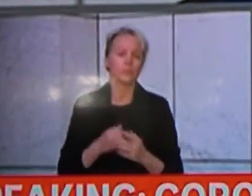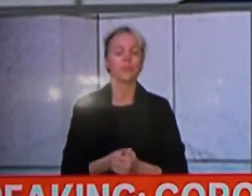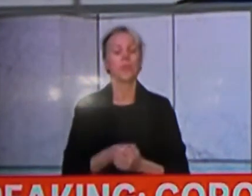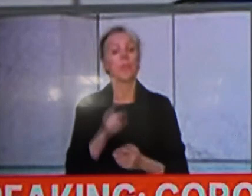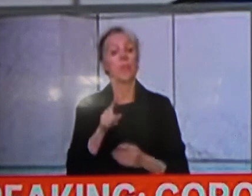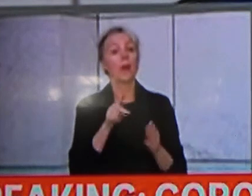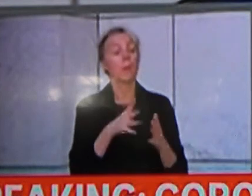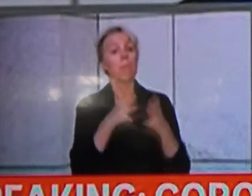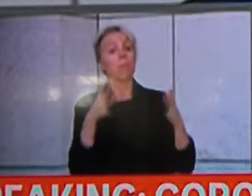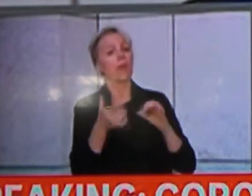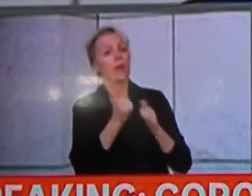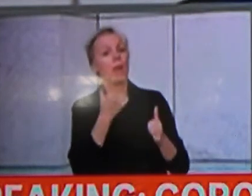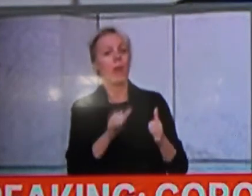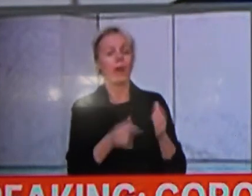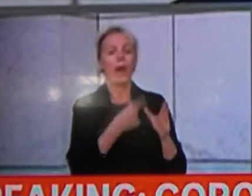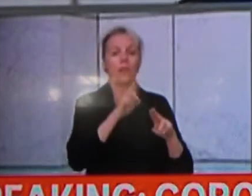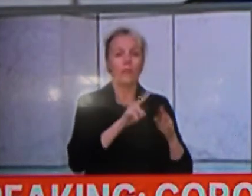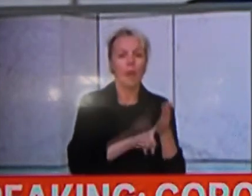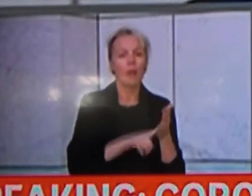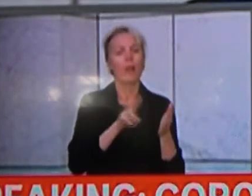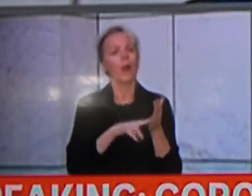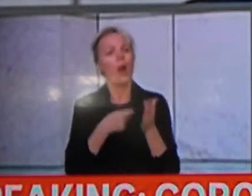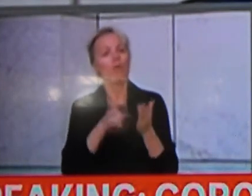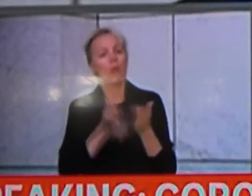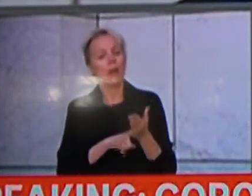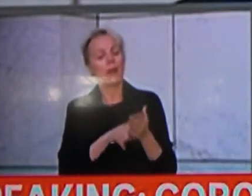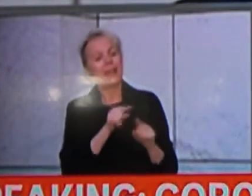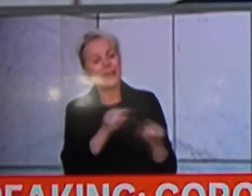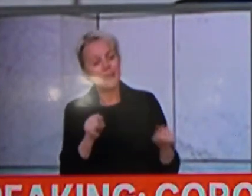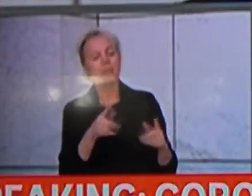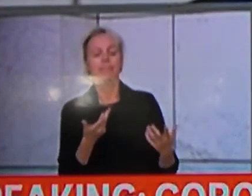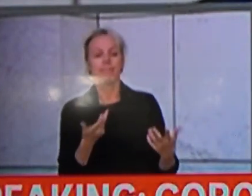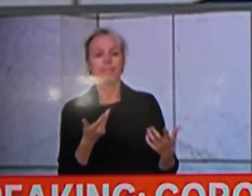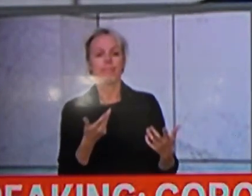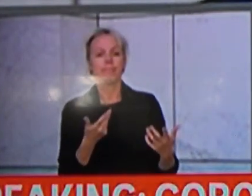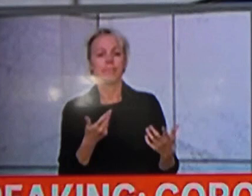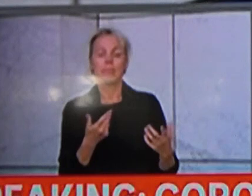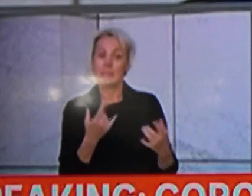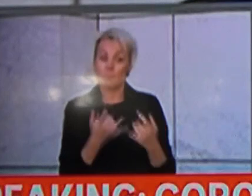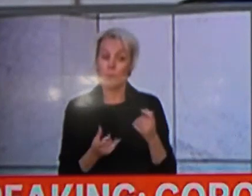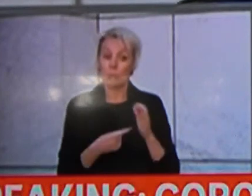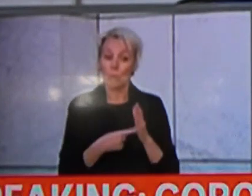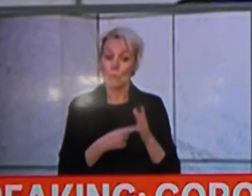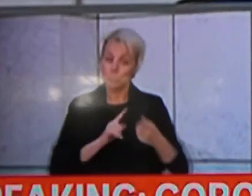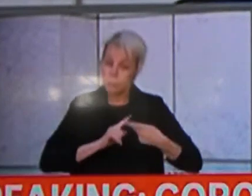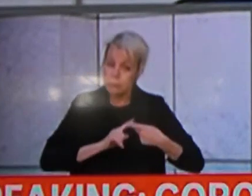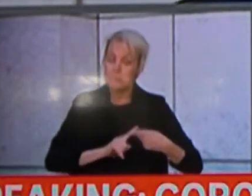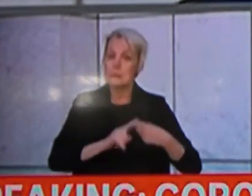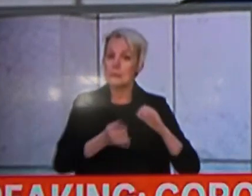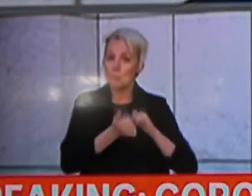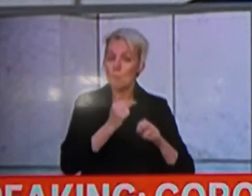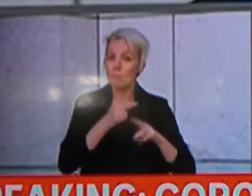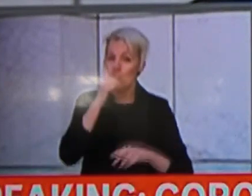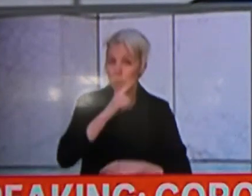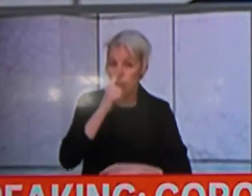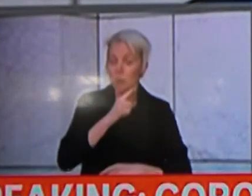NRL and AFL and those types of arrangements, I think the principle is important, but I'm sure we